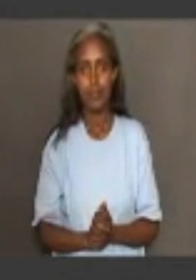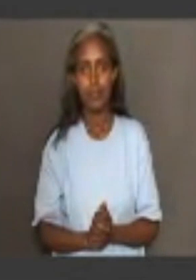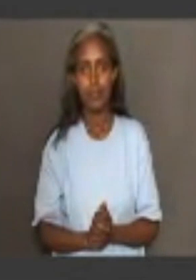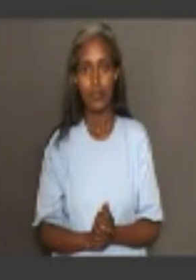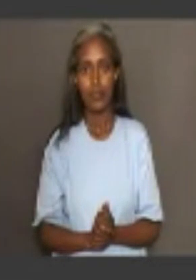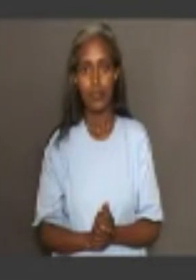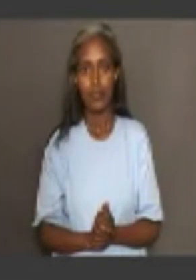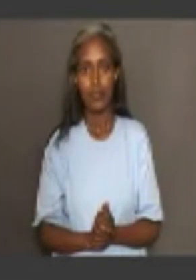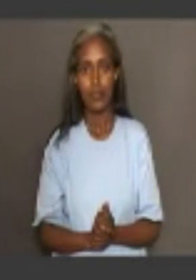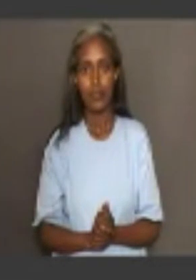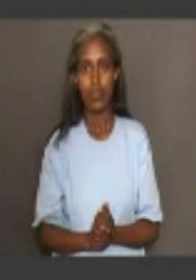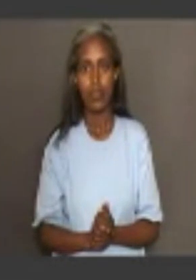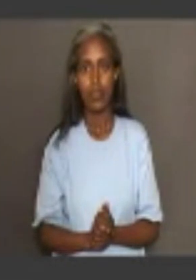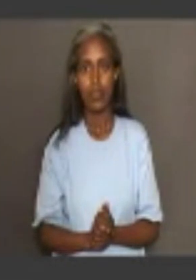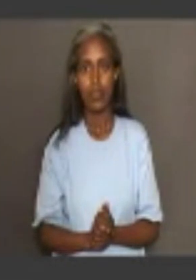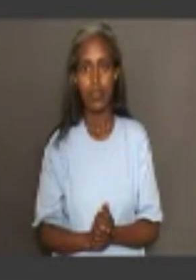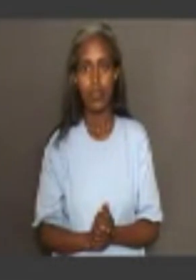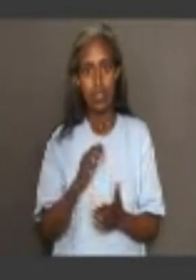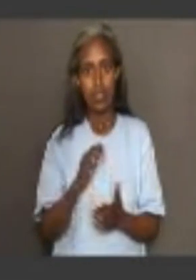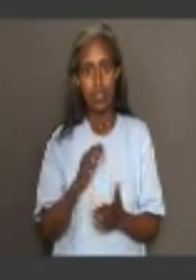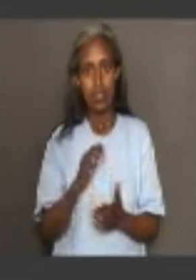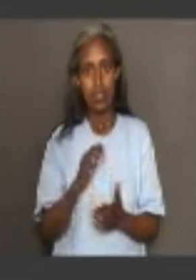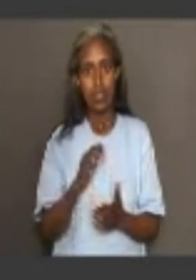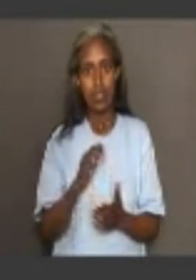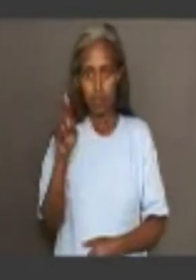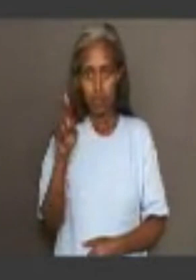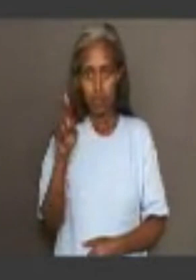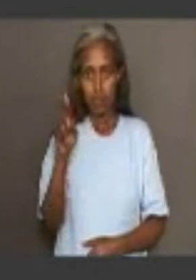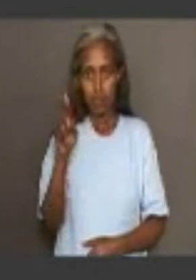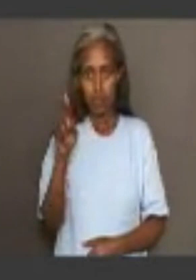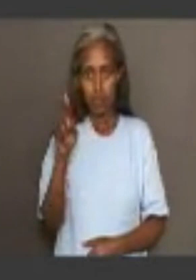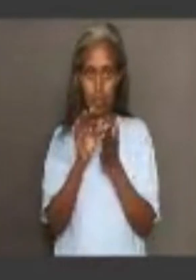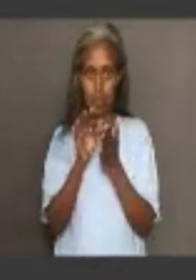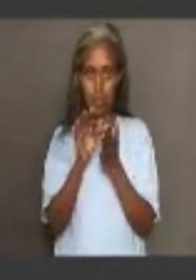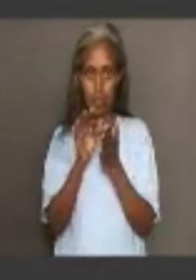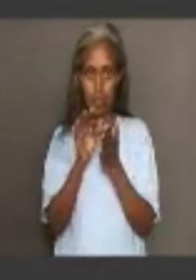Before we square the numbers, we can change